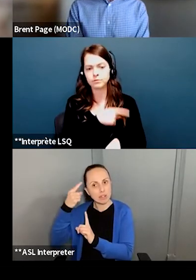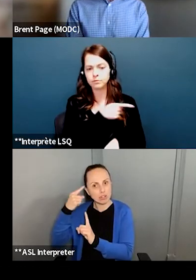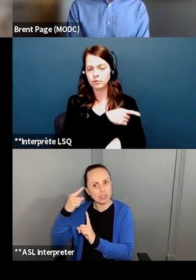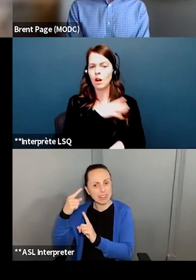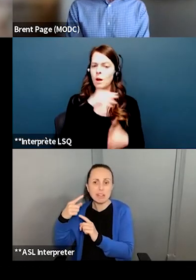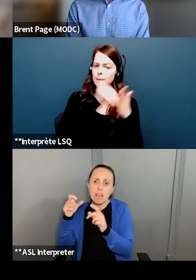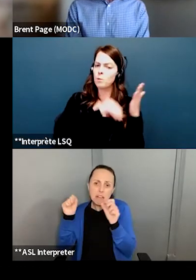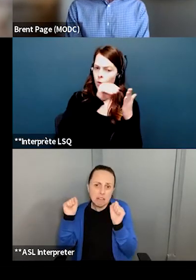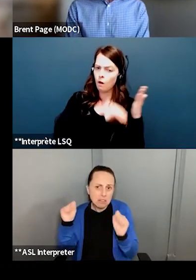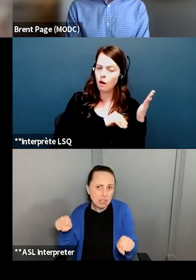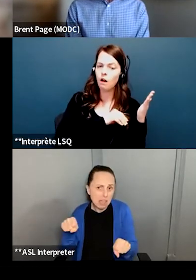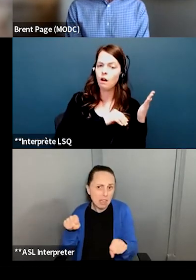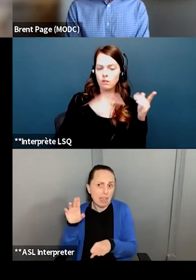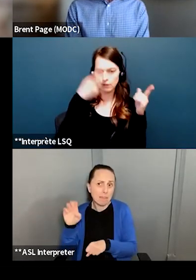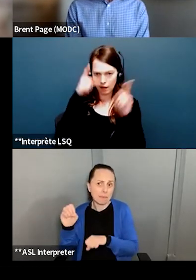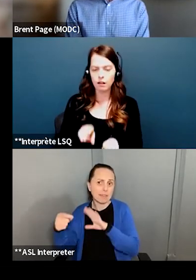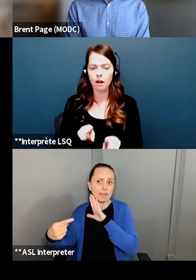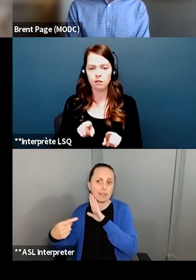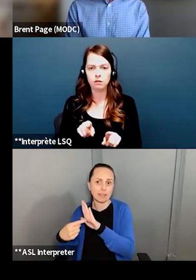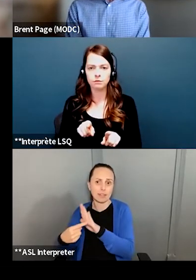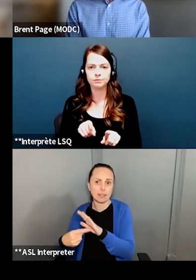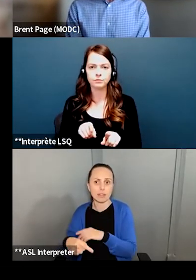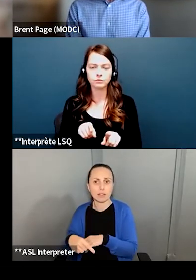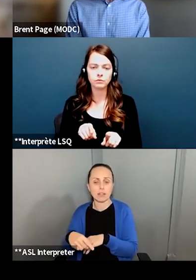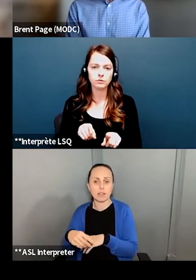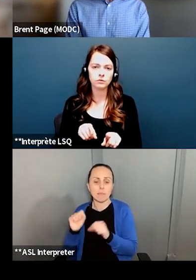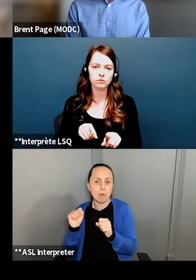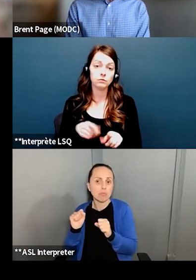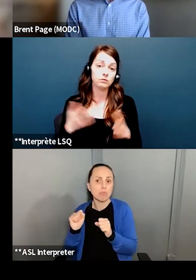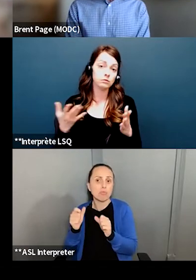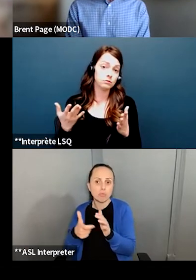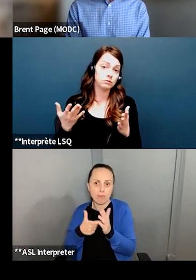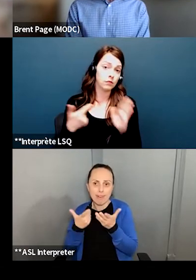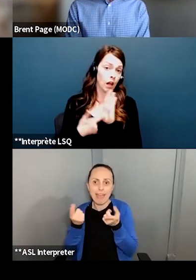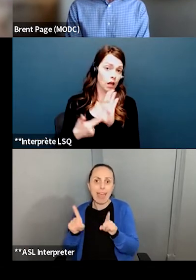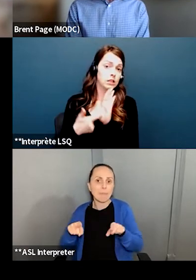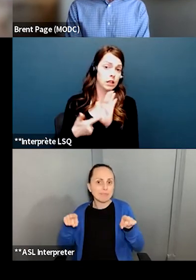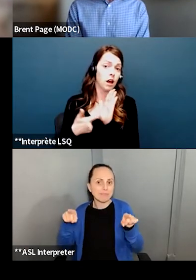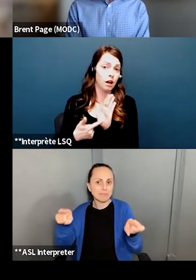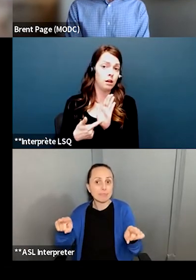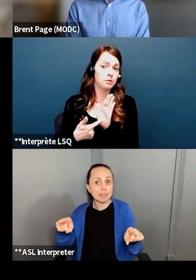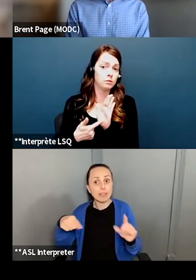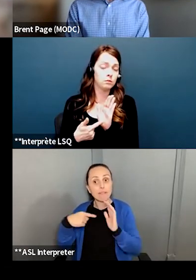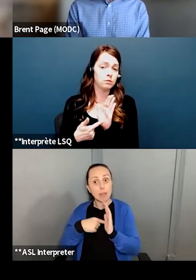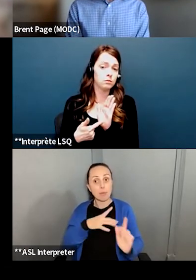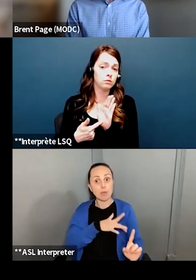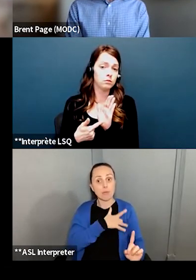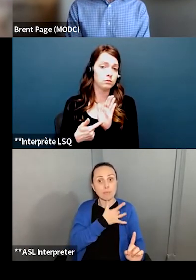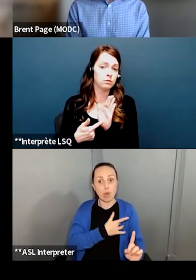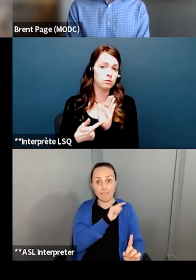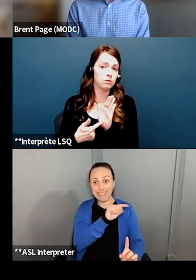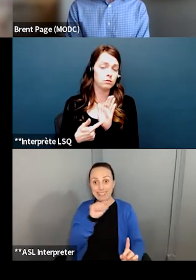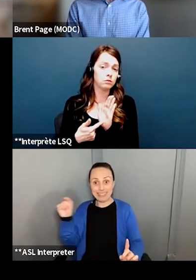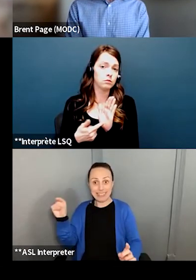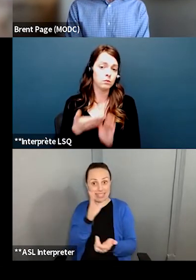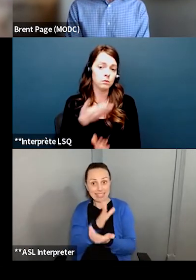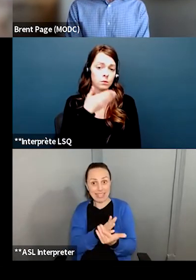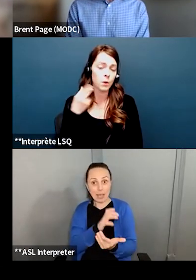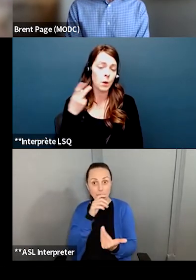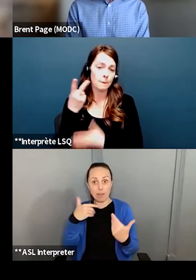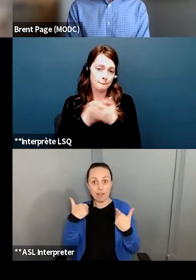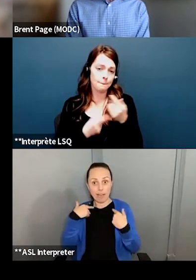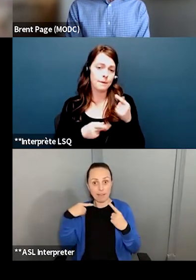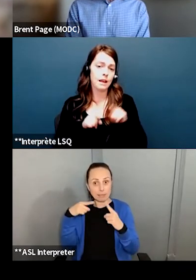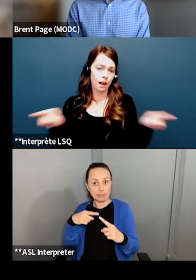That could be an example of what will need to happen bilaterally, where particularly provinces that do not have